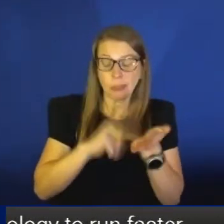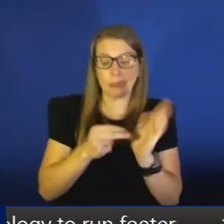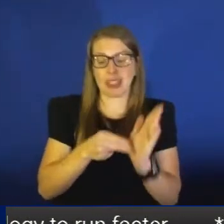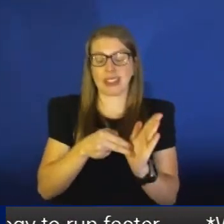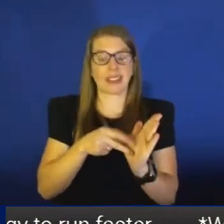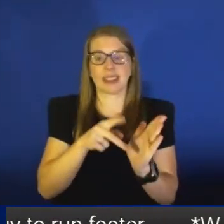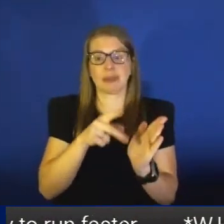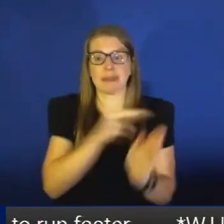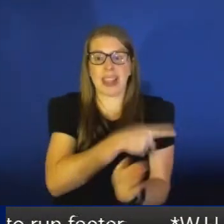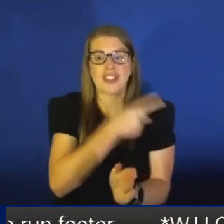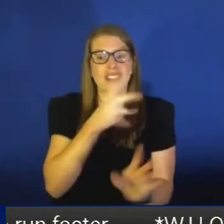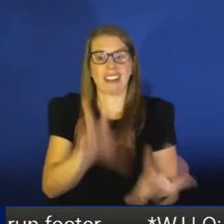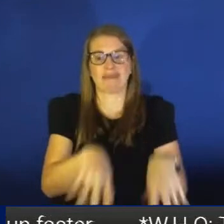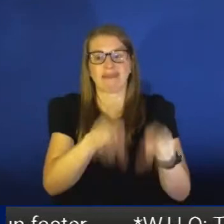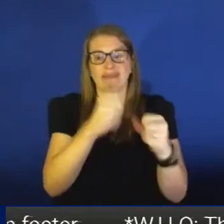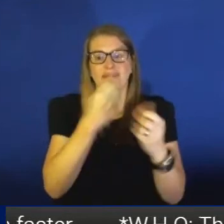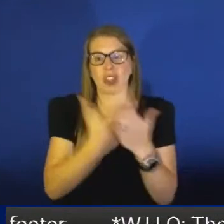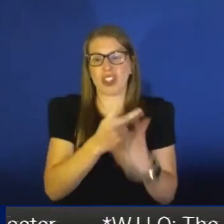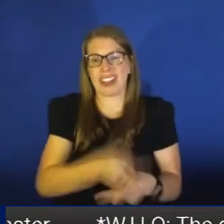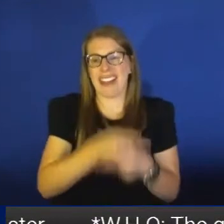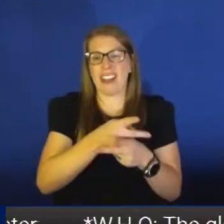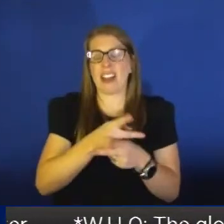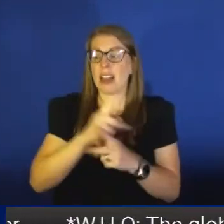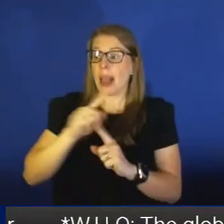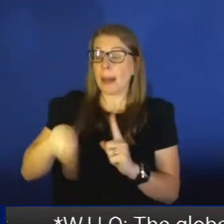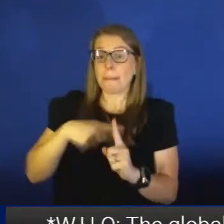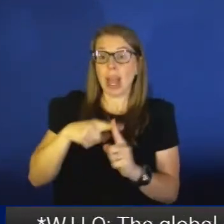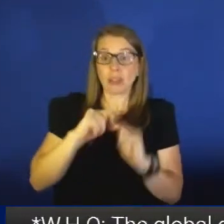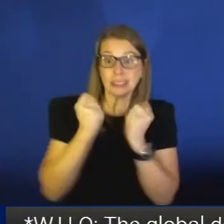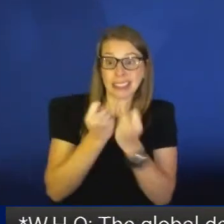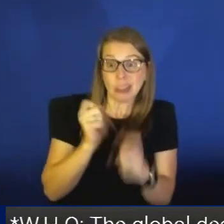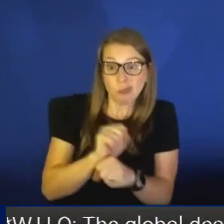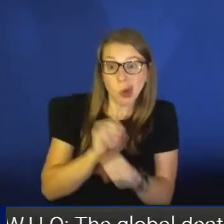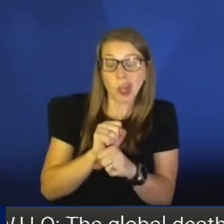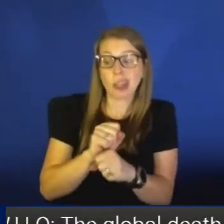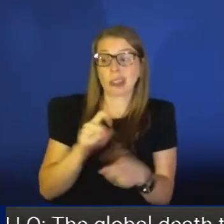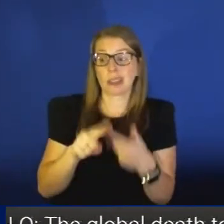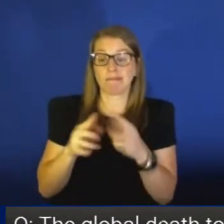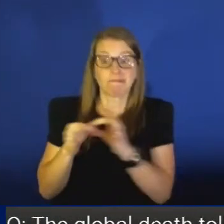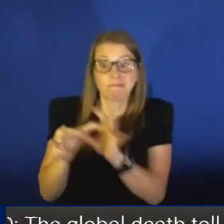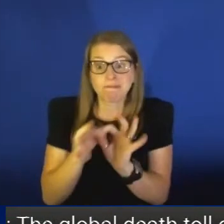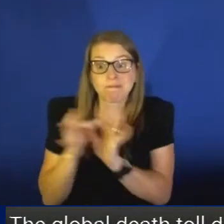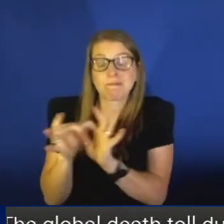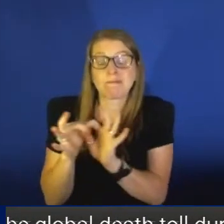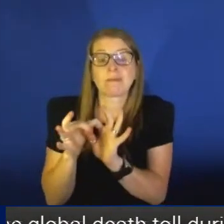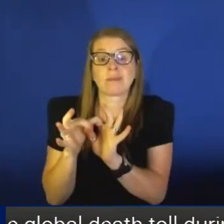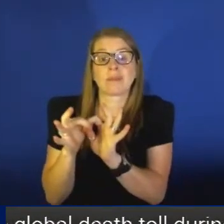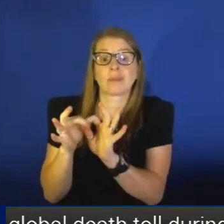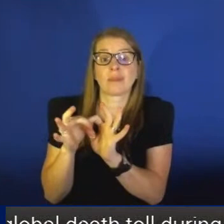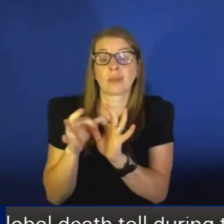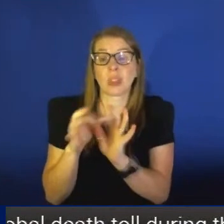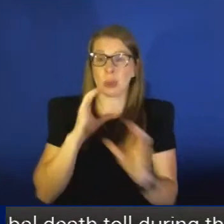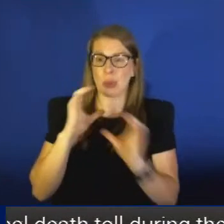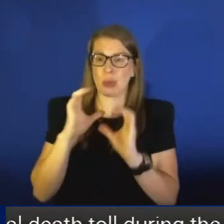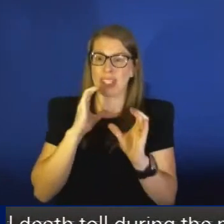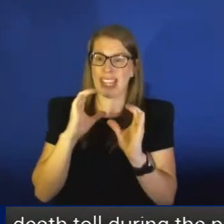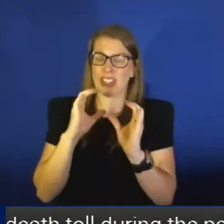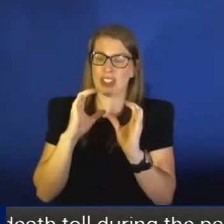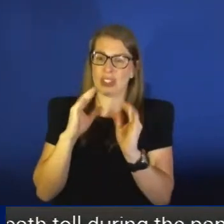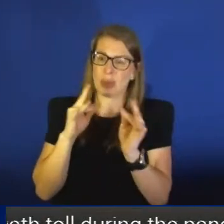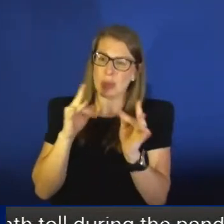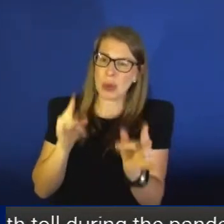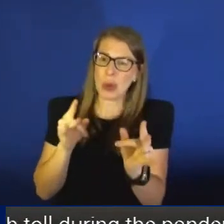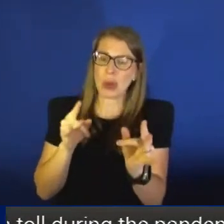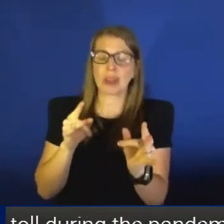really about the teamwork. It's about the dynamic that you have. And when you have that open line of communication and people feel free to talk with each